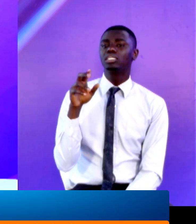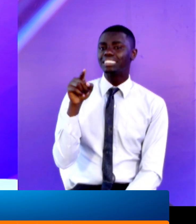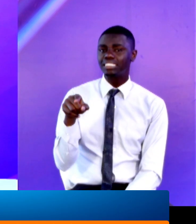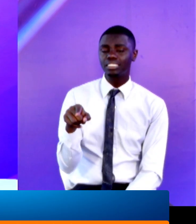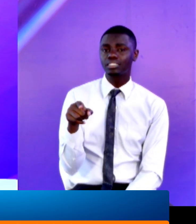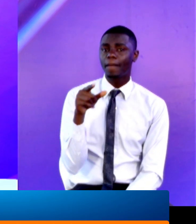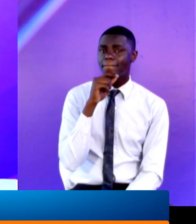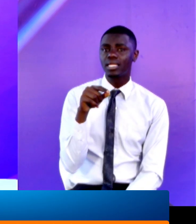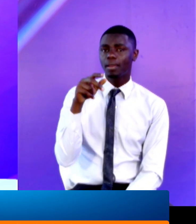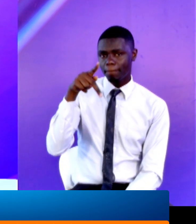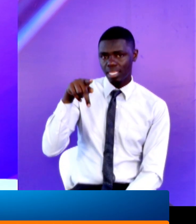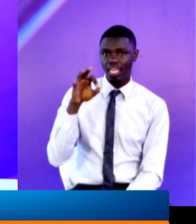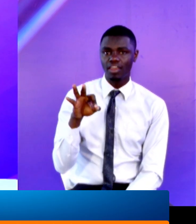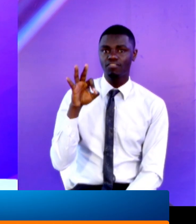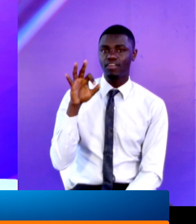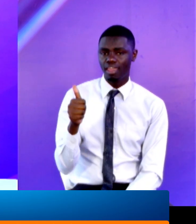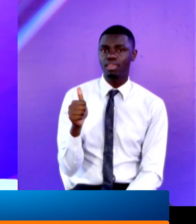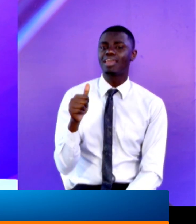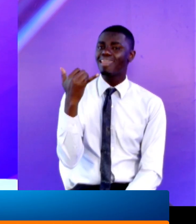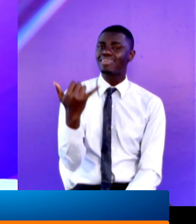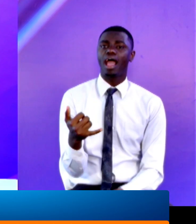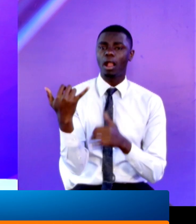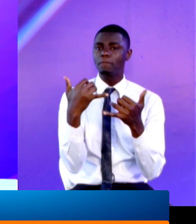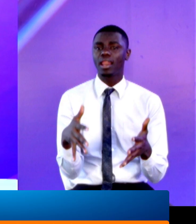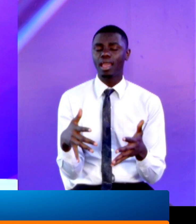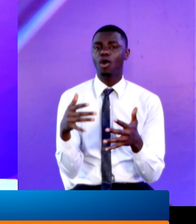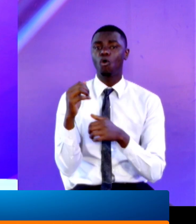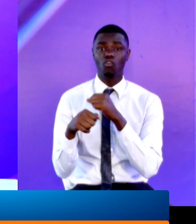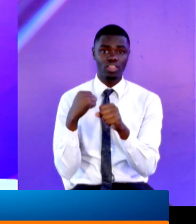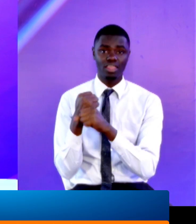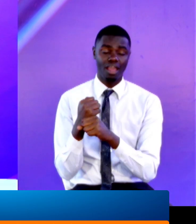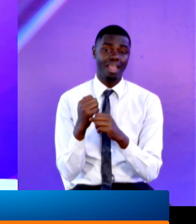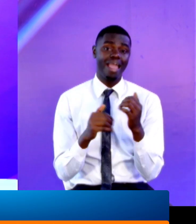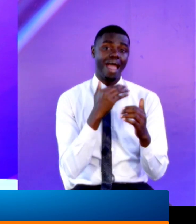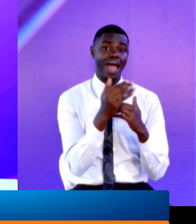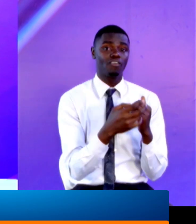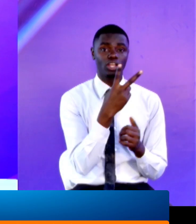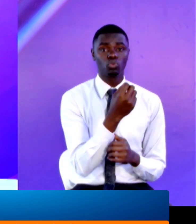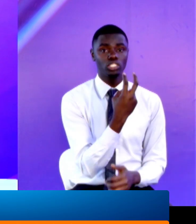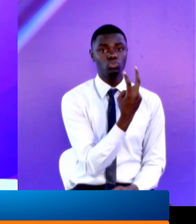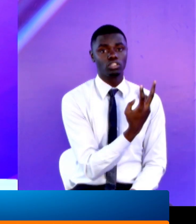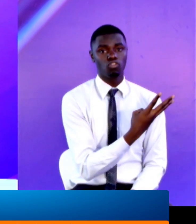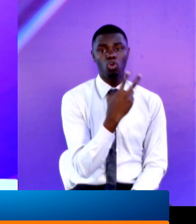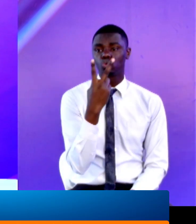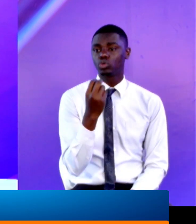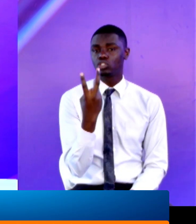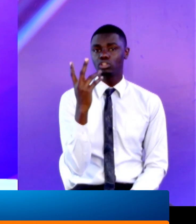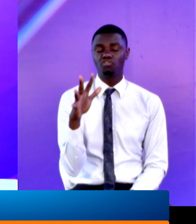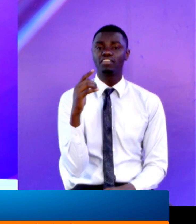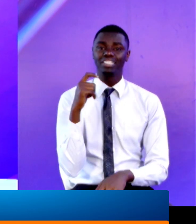men's PFA Young Player of the Year after a standout 2024-2025 season.